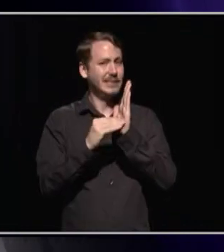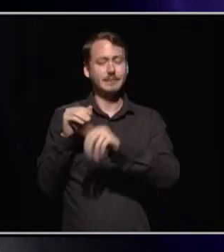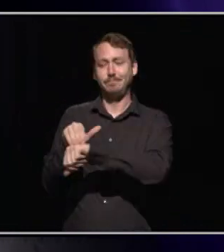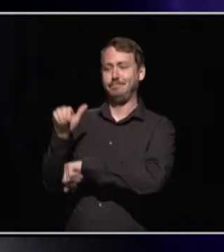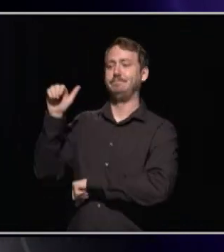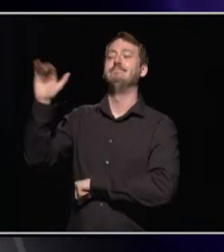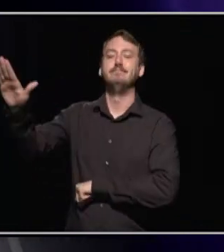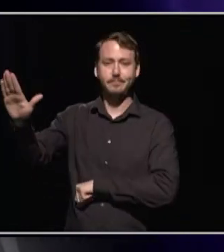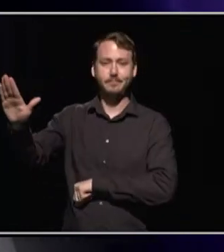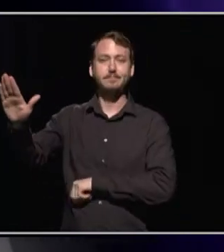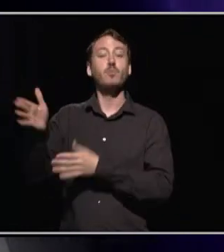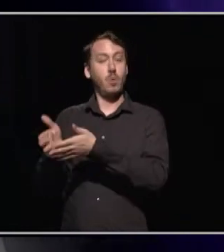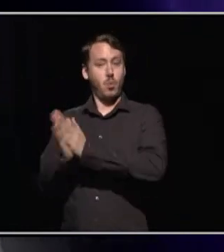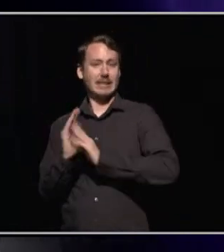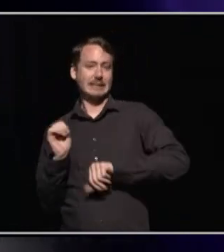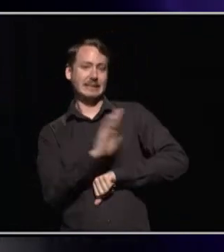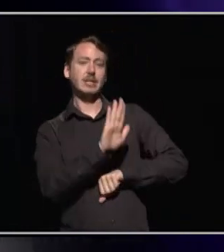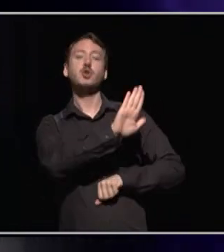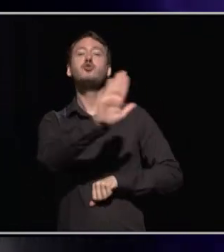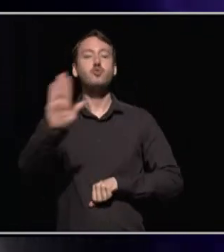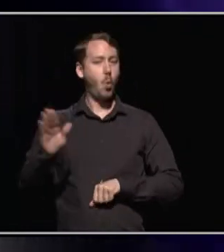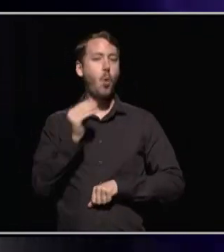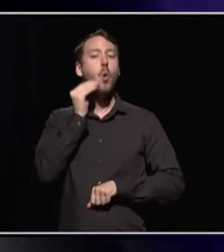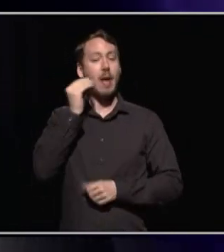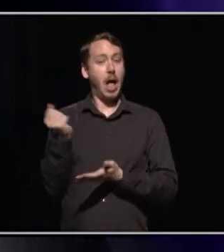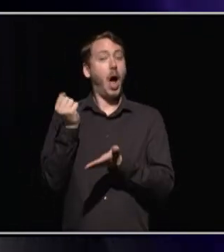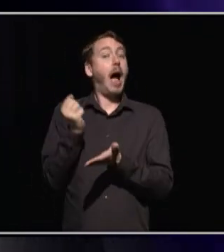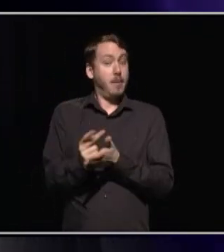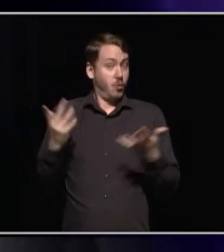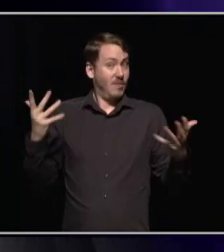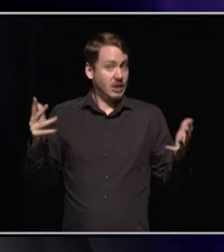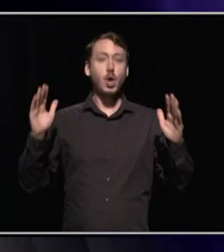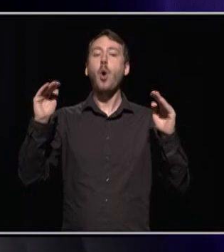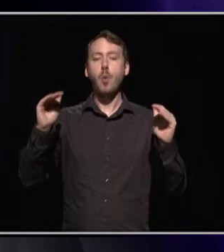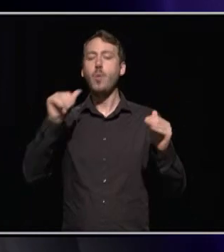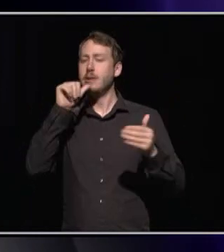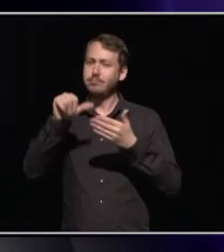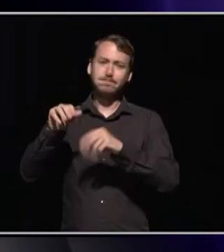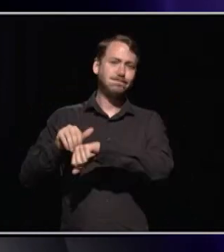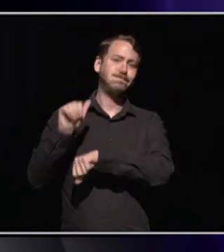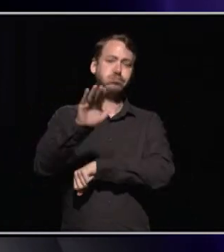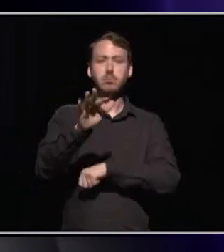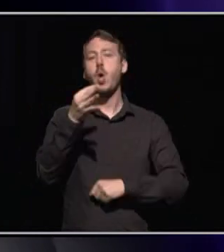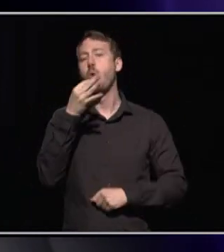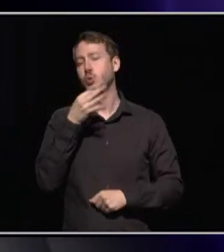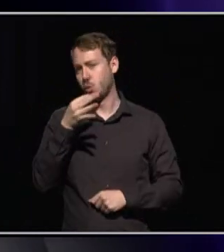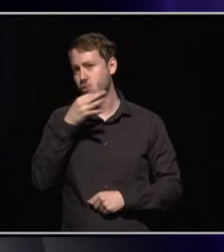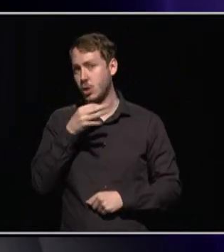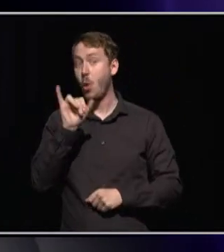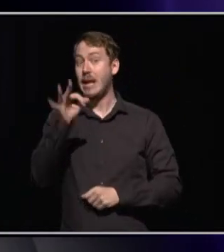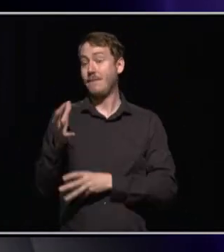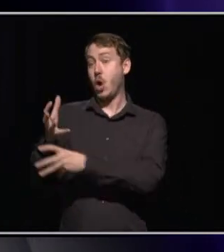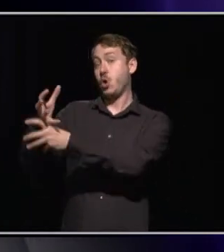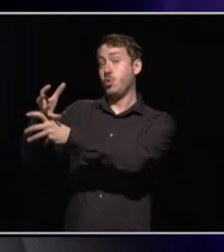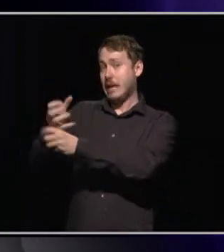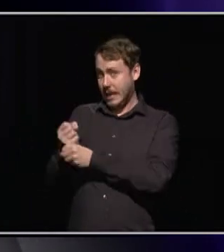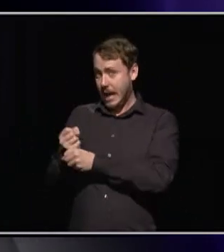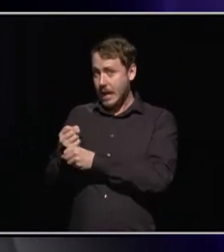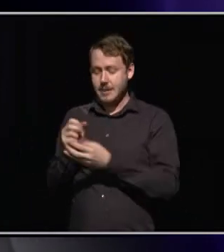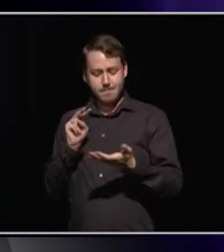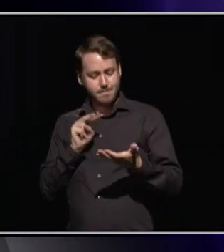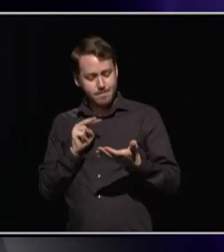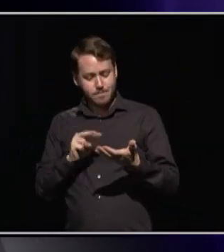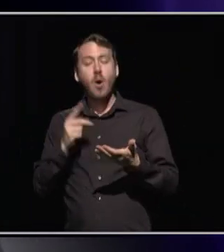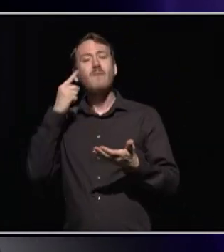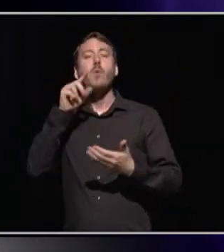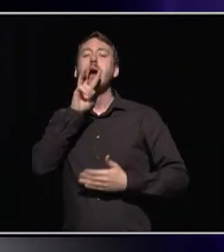ballot. We approved that today, and hopefully they'll be going in the mail pretty soon. So if you get one of those, this was to